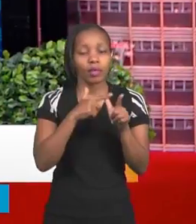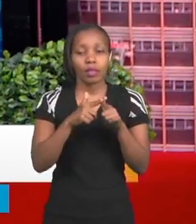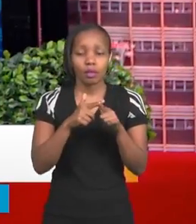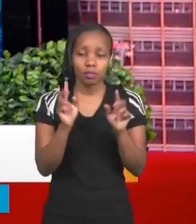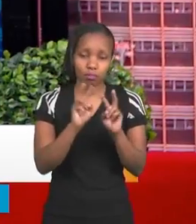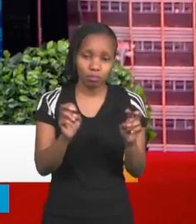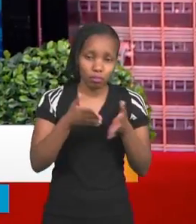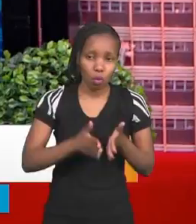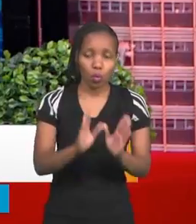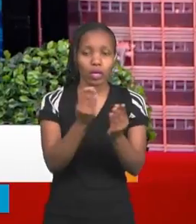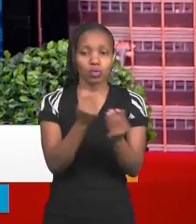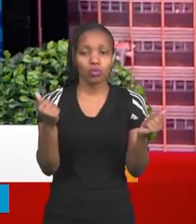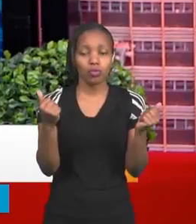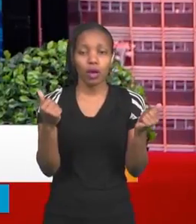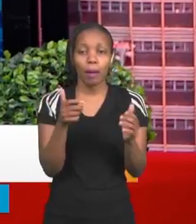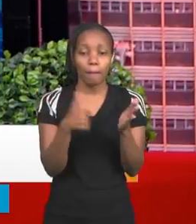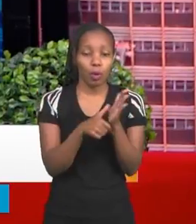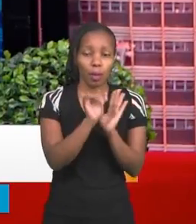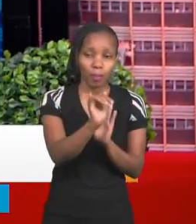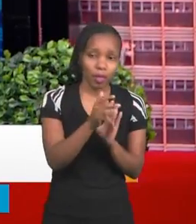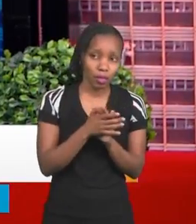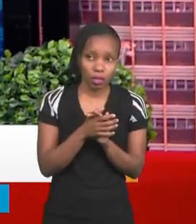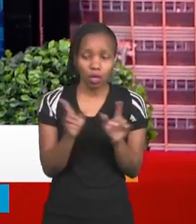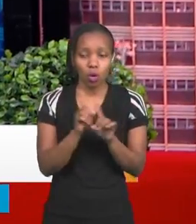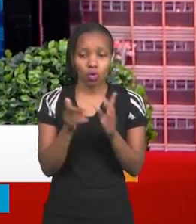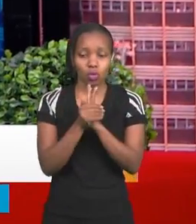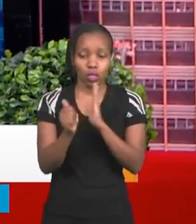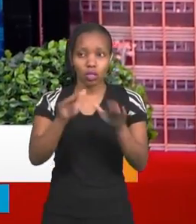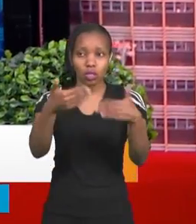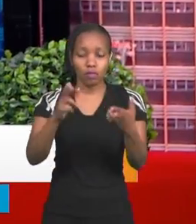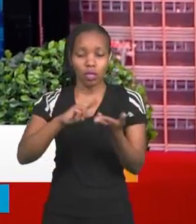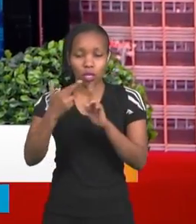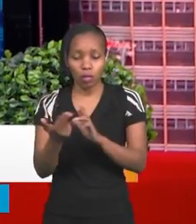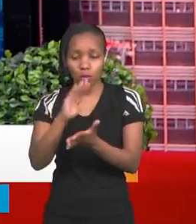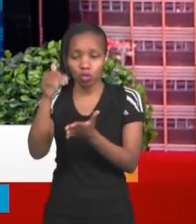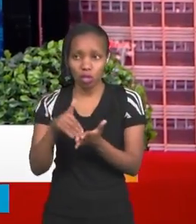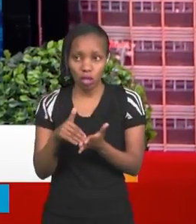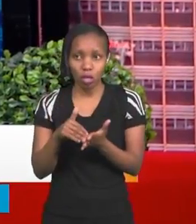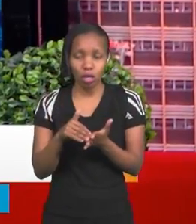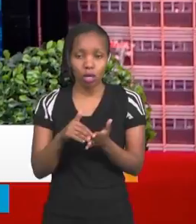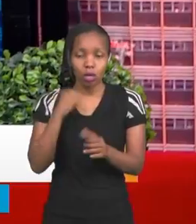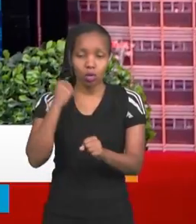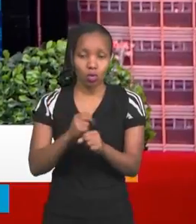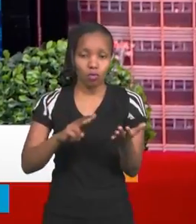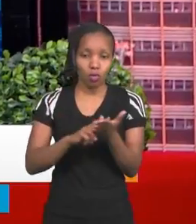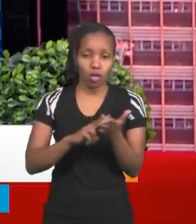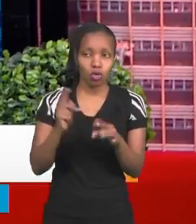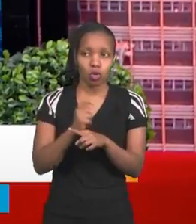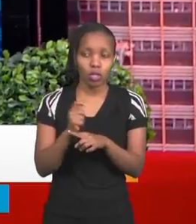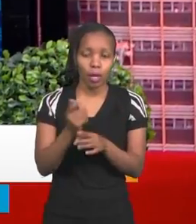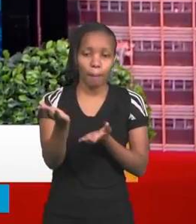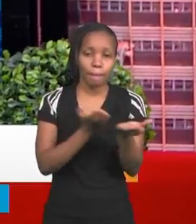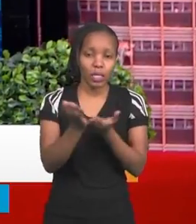of escaping from their problems. But then also another thing is giving them skills. For us in the rehab in Lamu, we are doing vocational trainings, we are doing